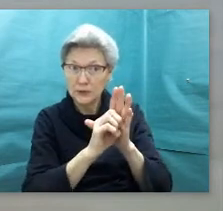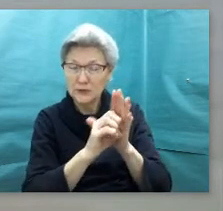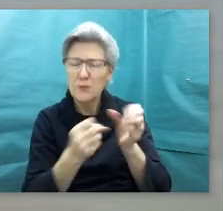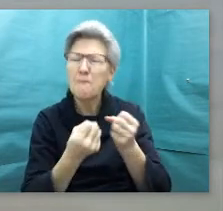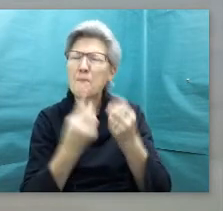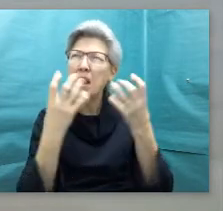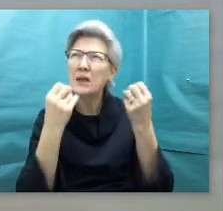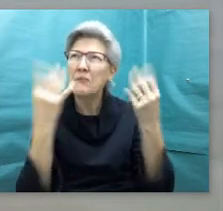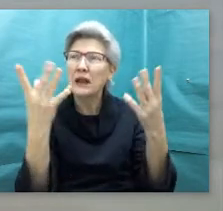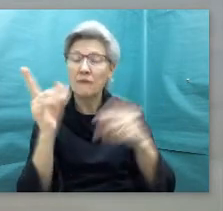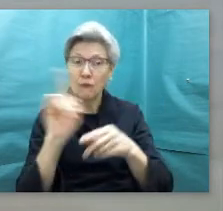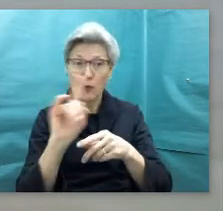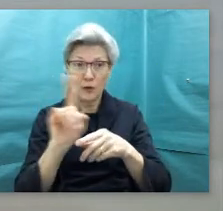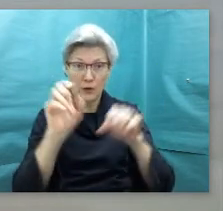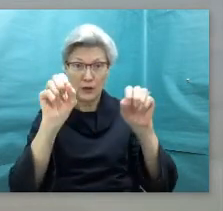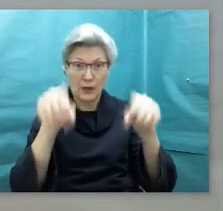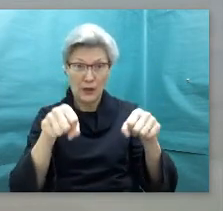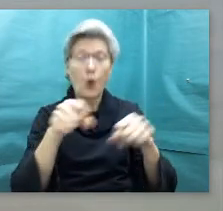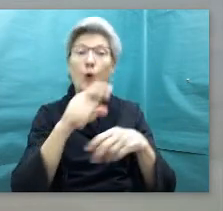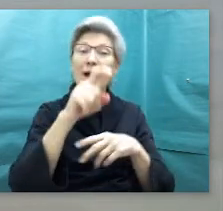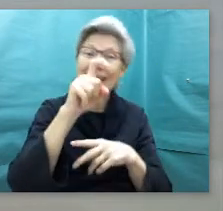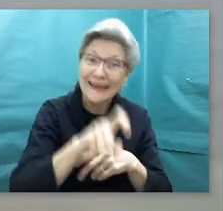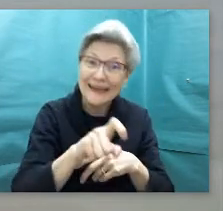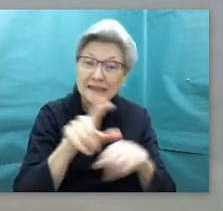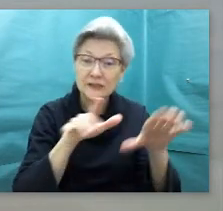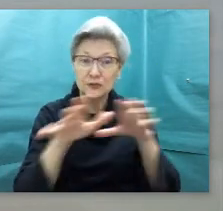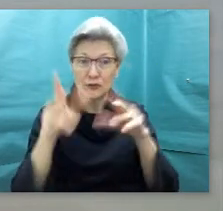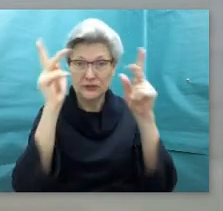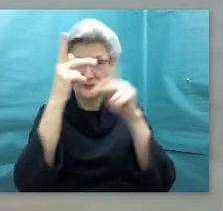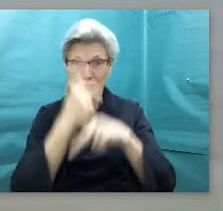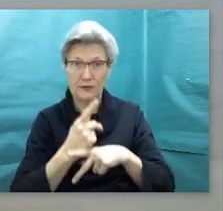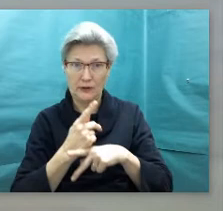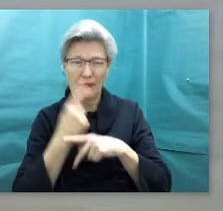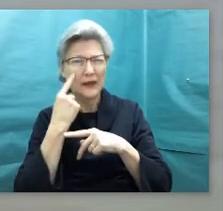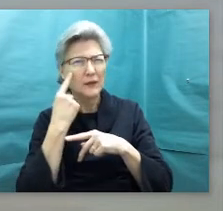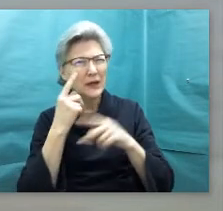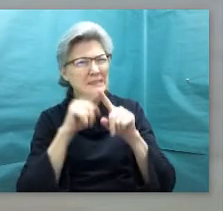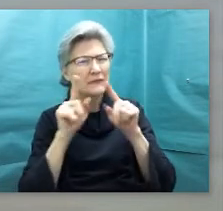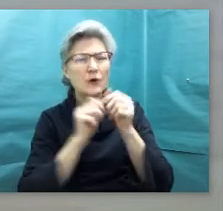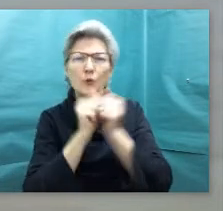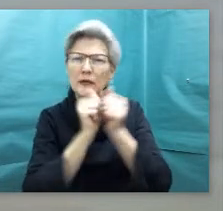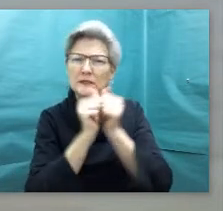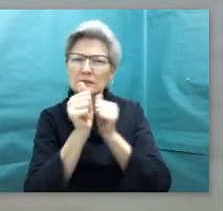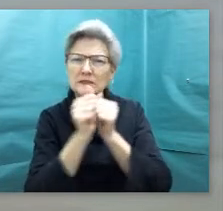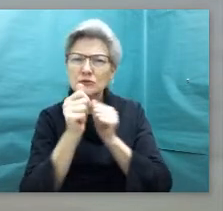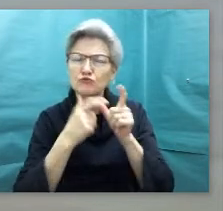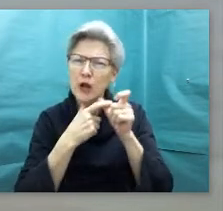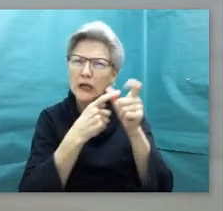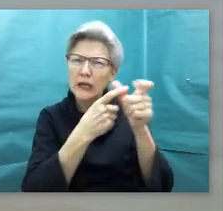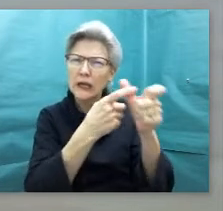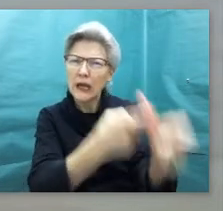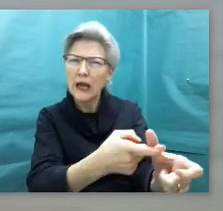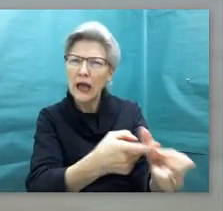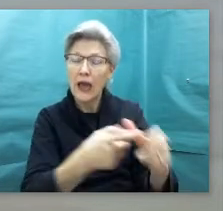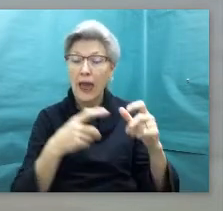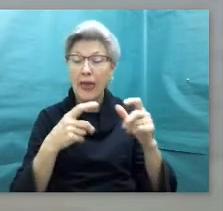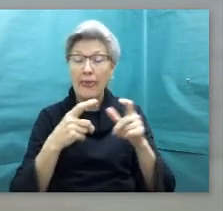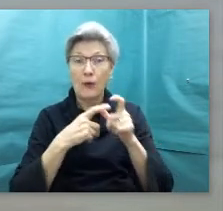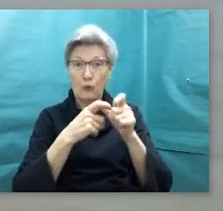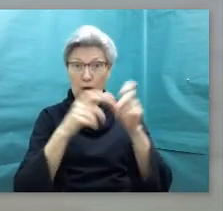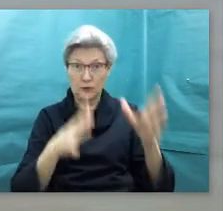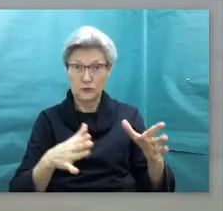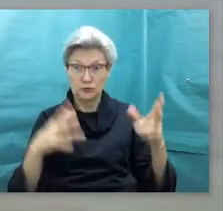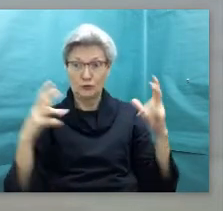when we might need to do this. Think about different running events. In running events, athletes are timed in fractions